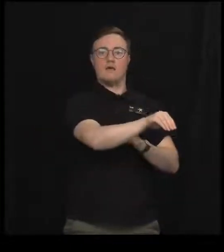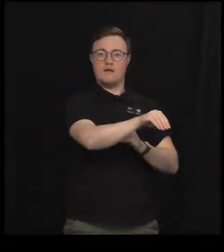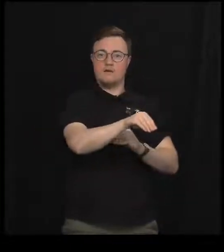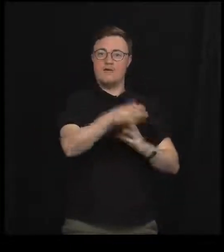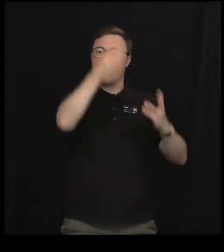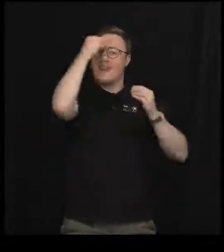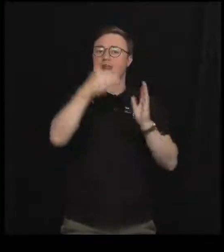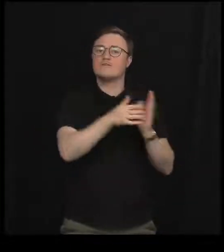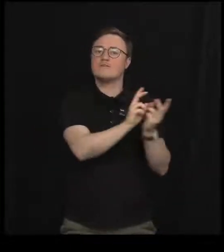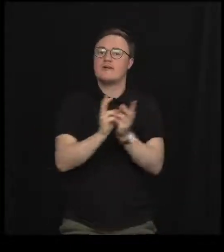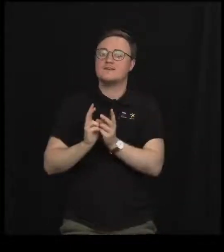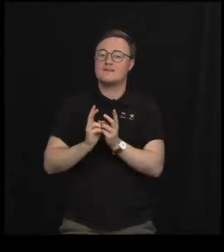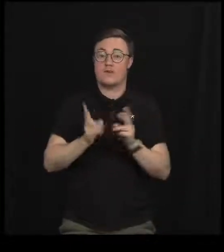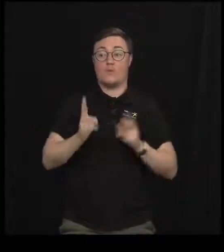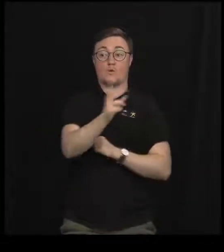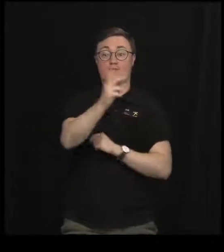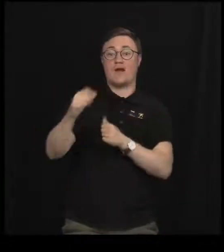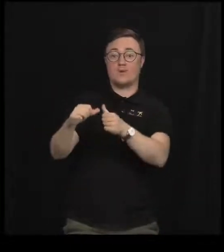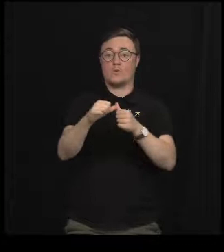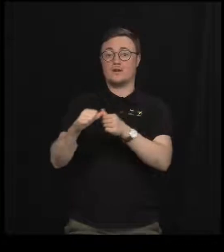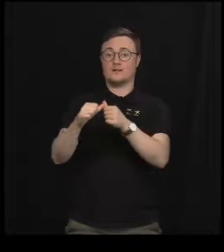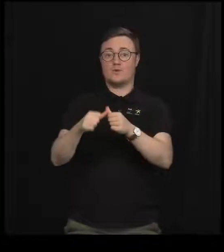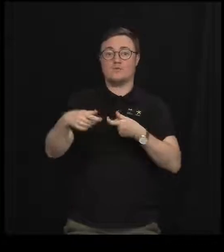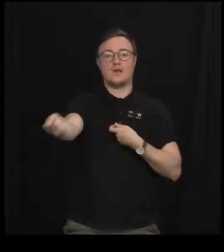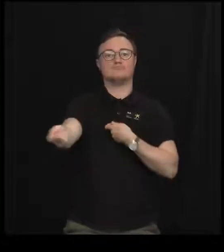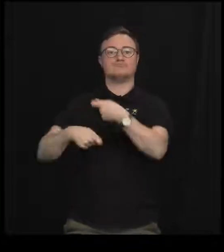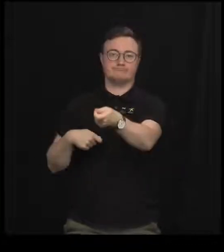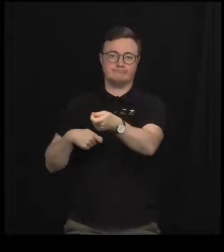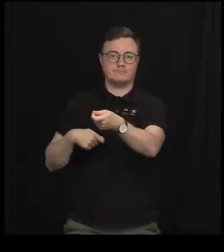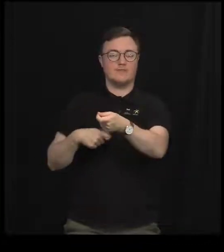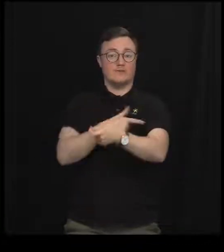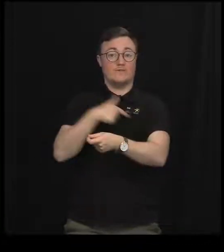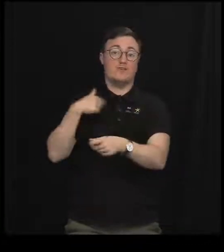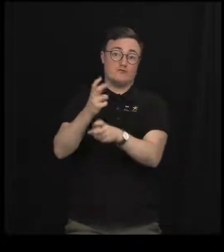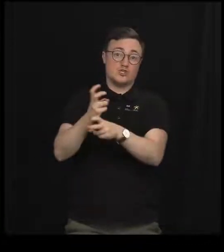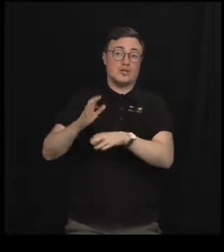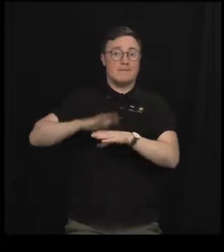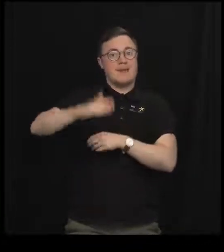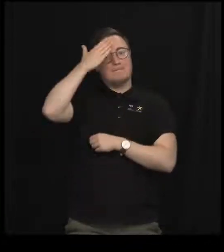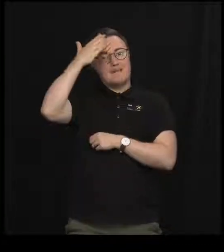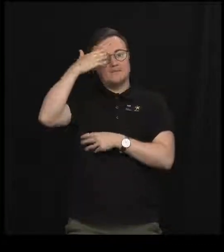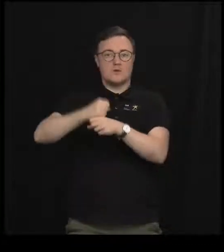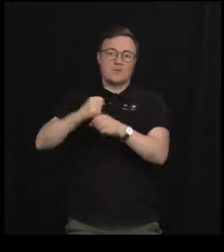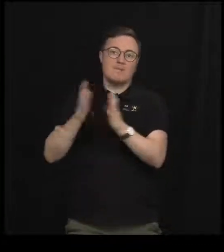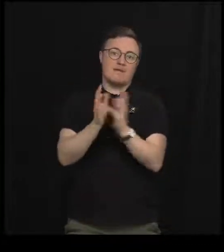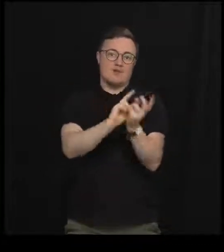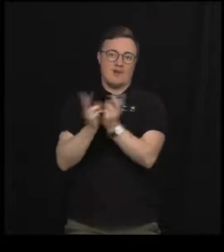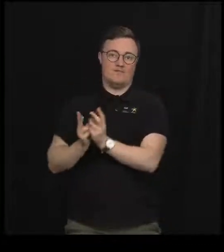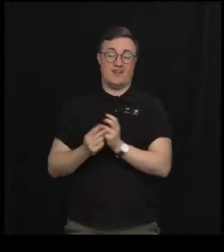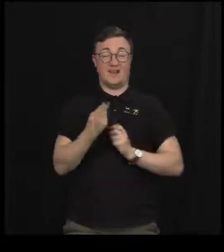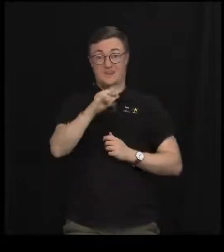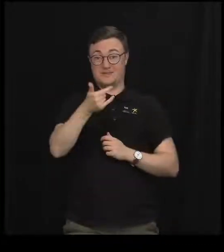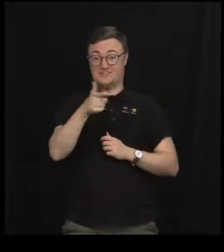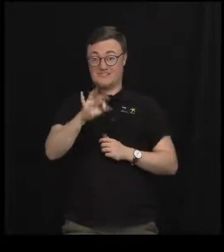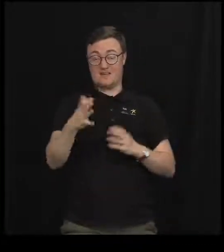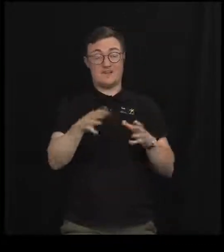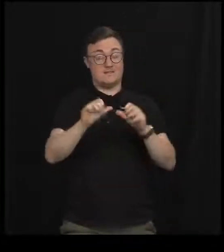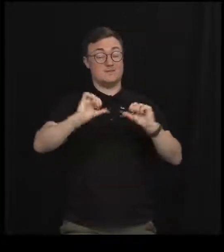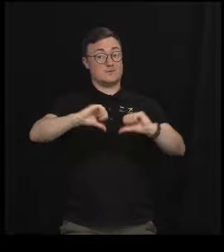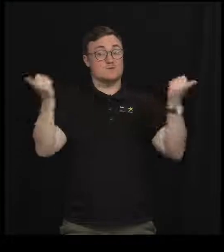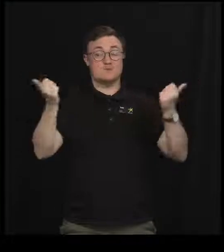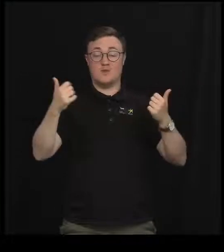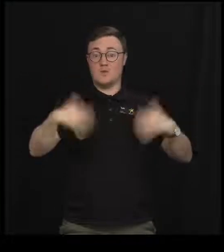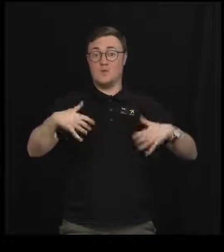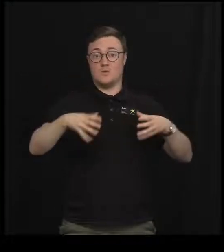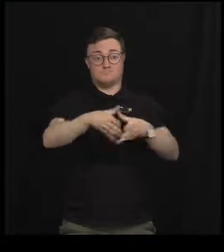from other organizations. That's also something that we are trying to be a lot more intentional around, because UNICEF is a very large organization, and as all large